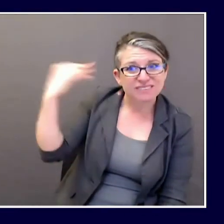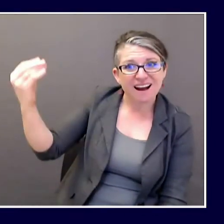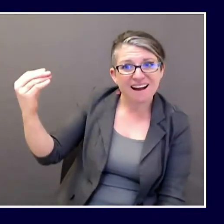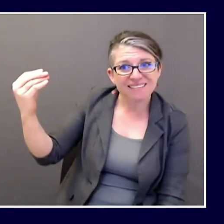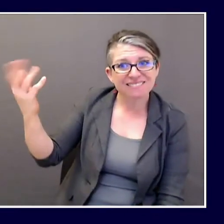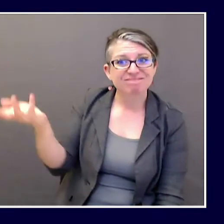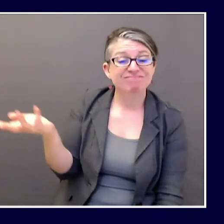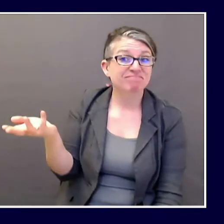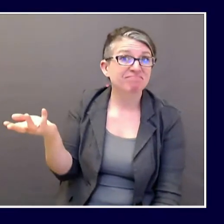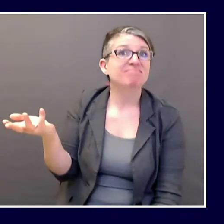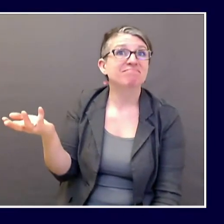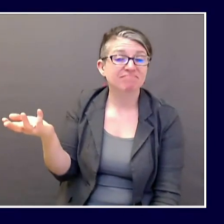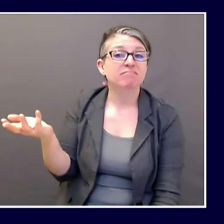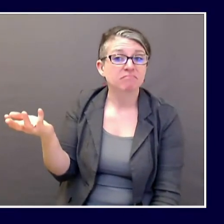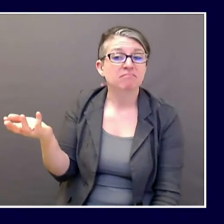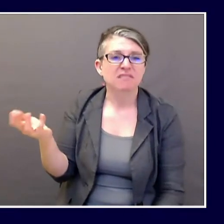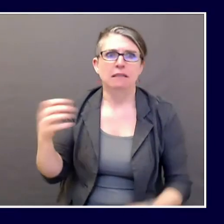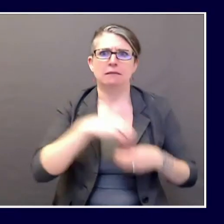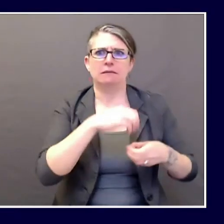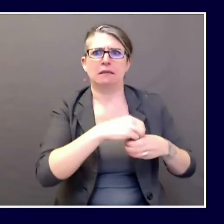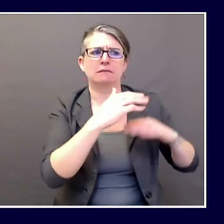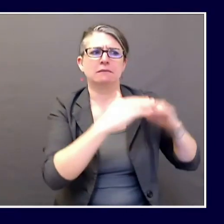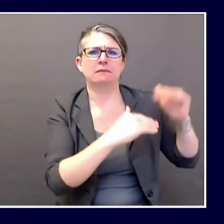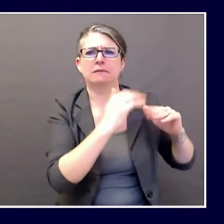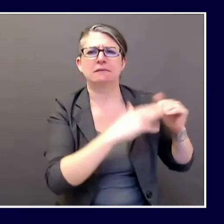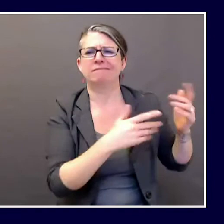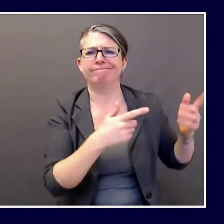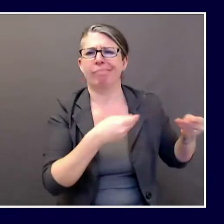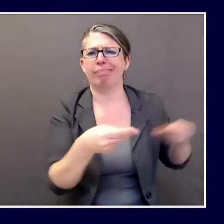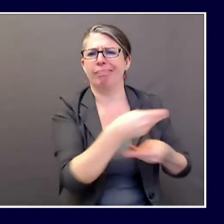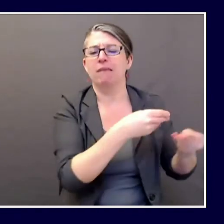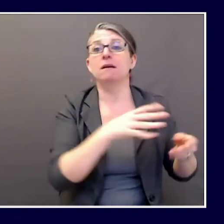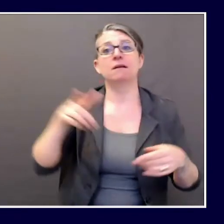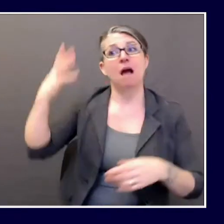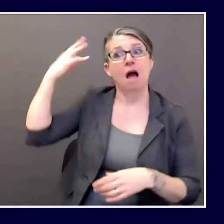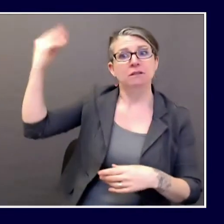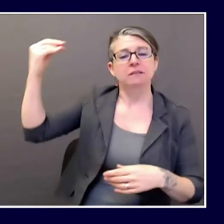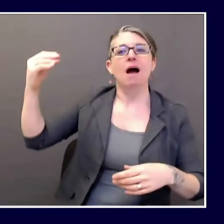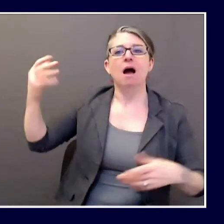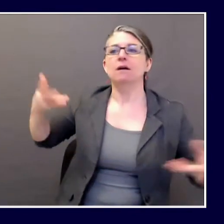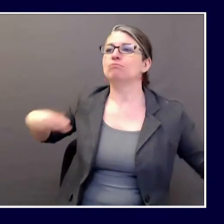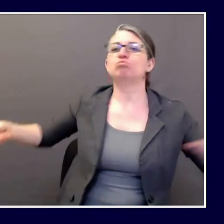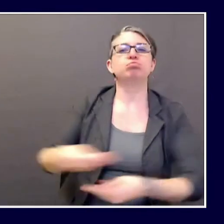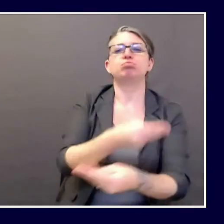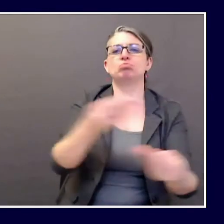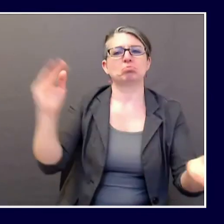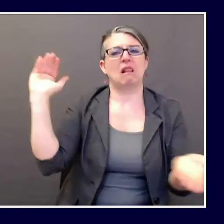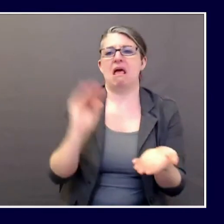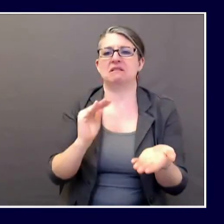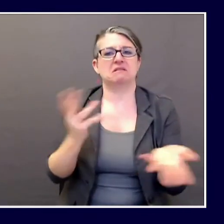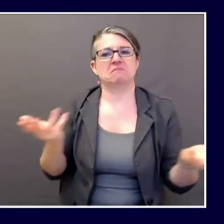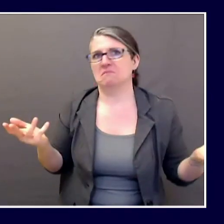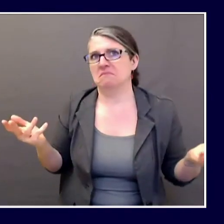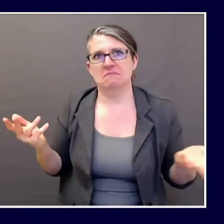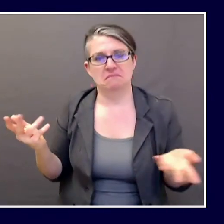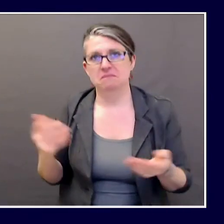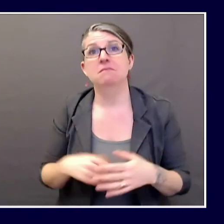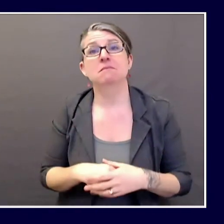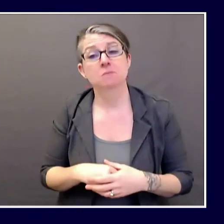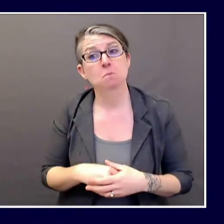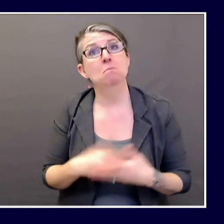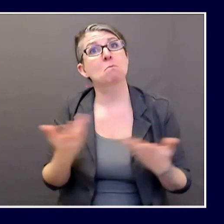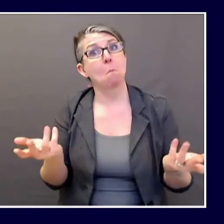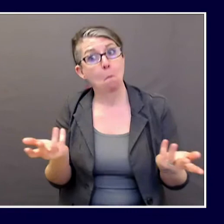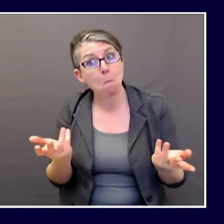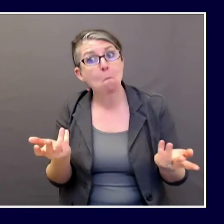kind of transmission. On the other side, though, we are seeing variants take hold in a number of states. Florida, to say